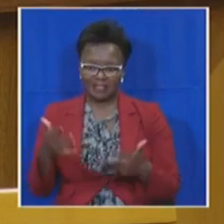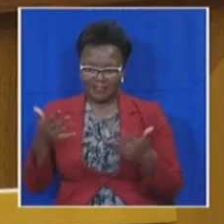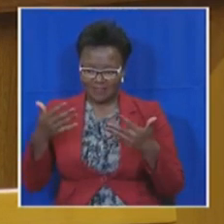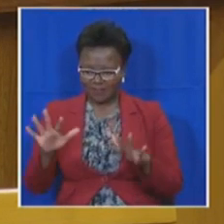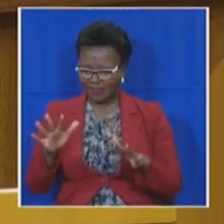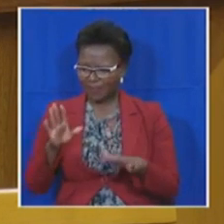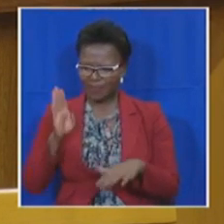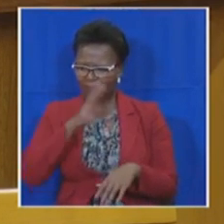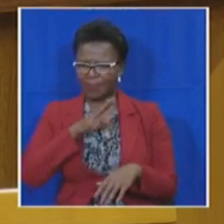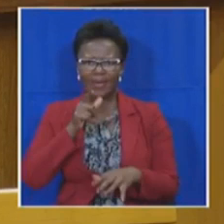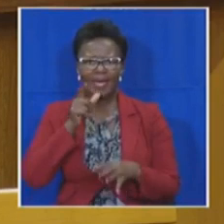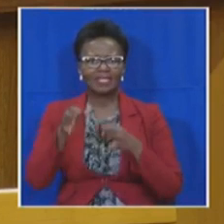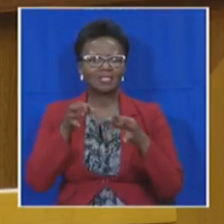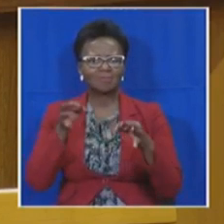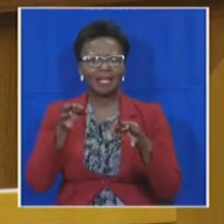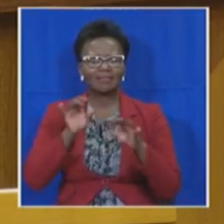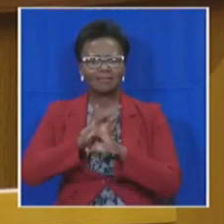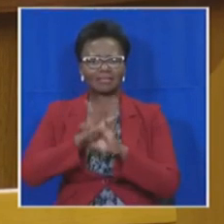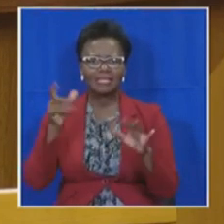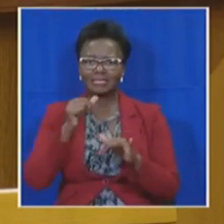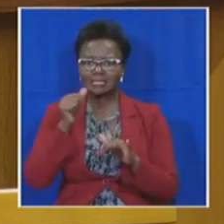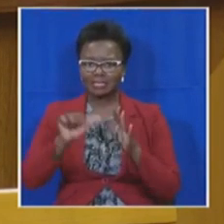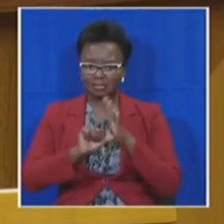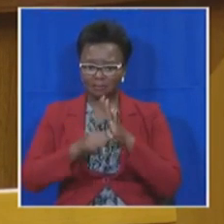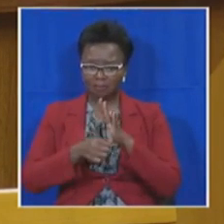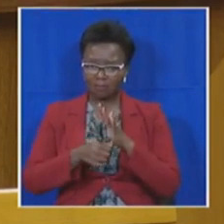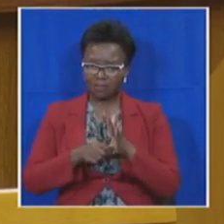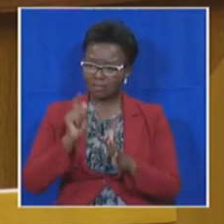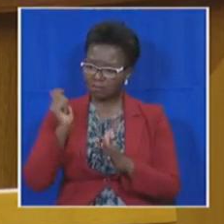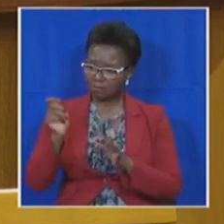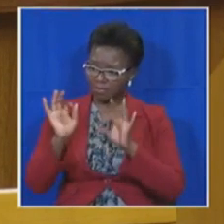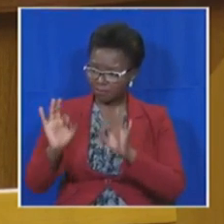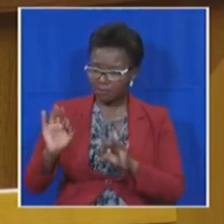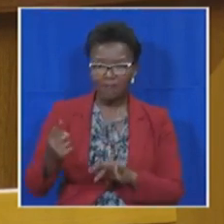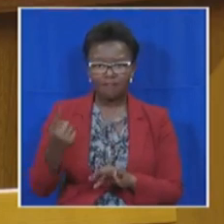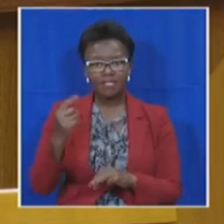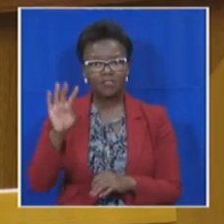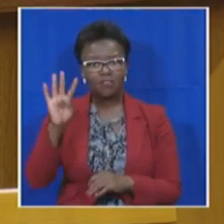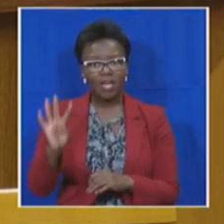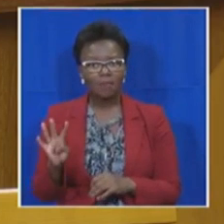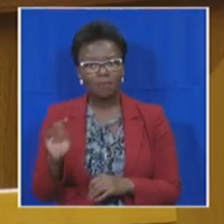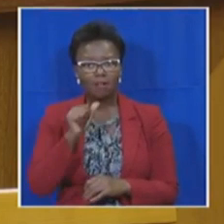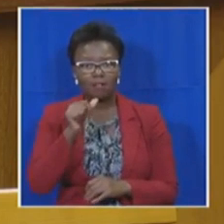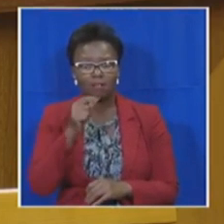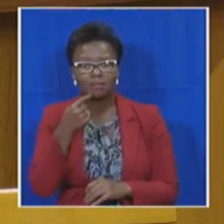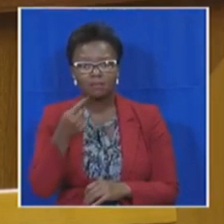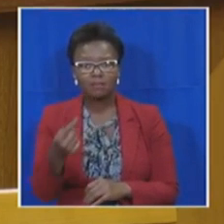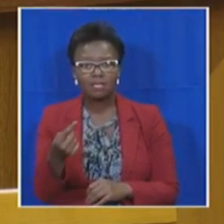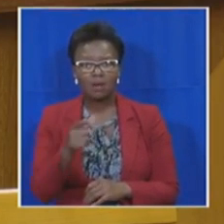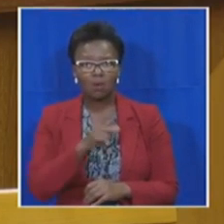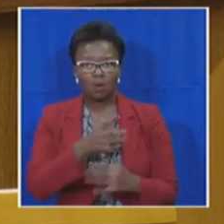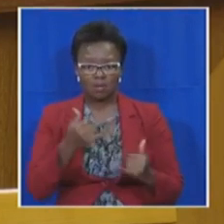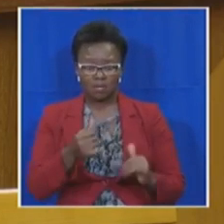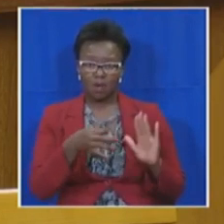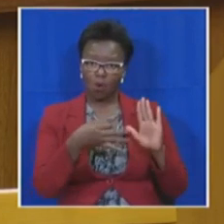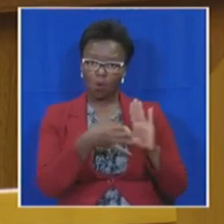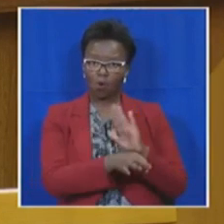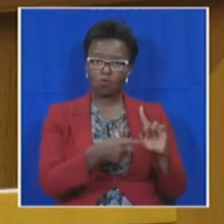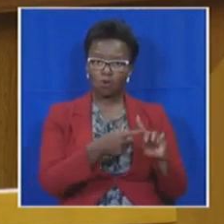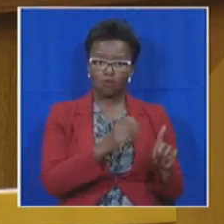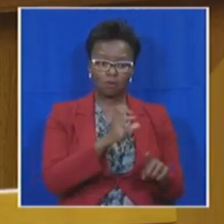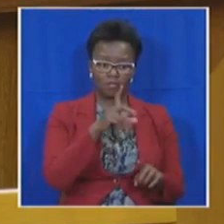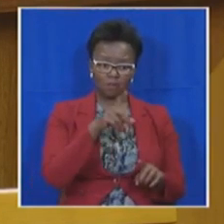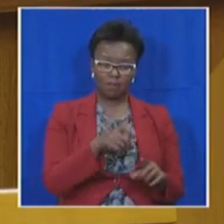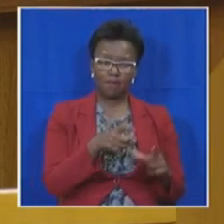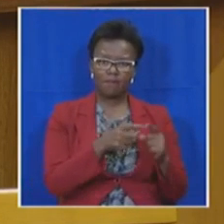no reassurance that these social grants will be paid on the 1st of April, when the current contract to distribute social grants